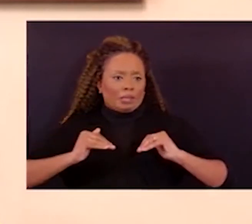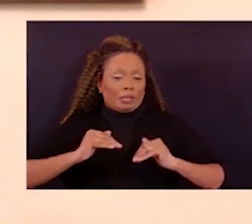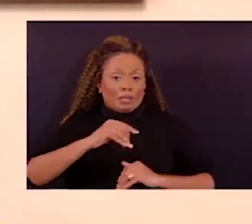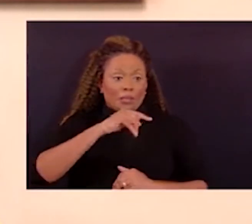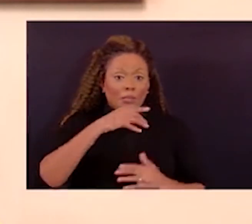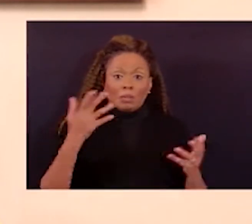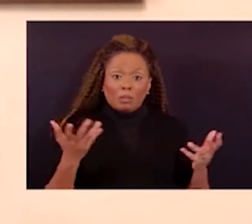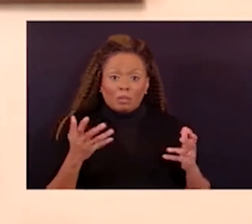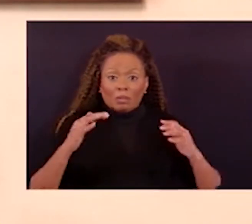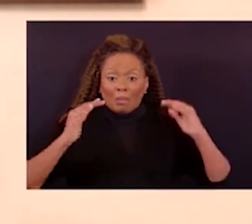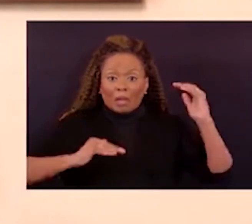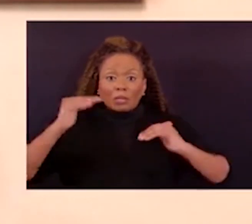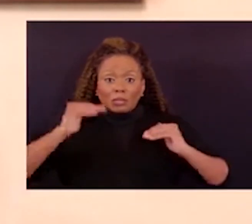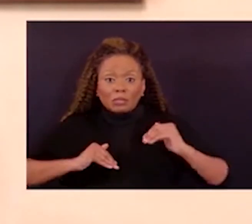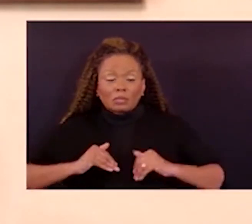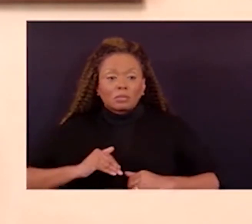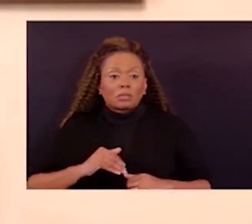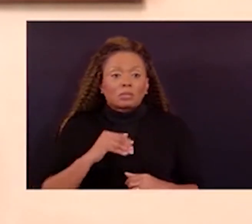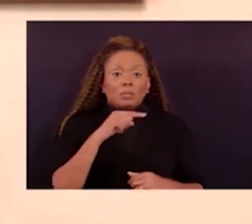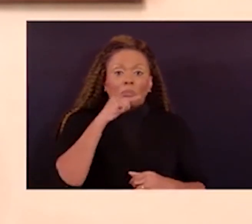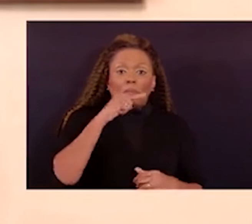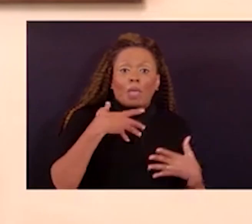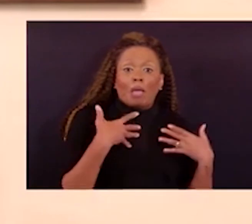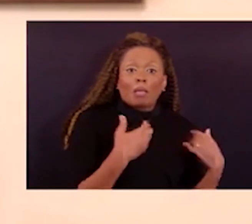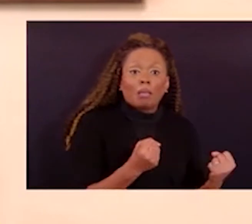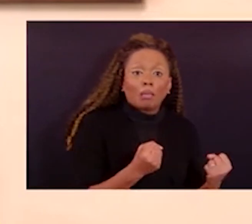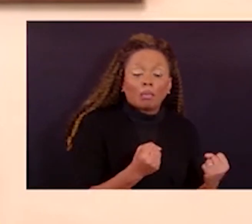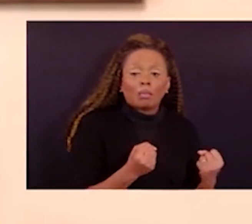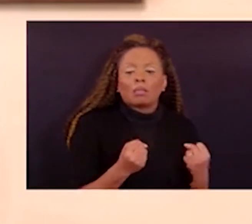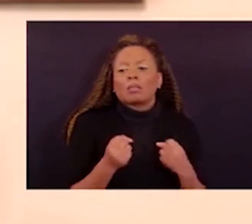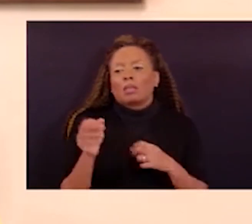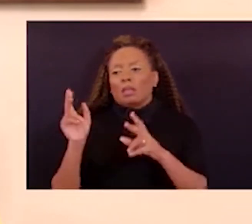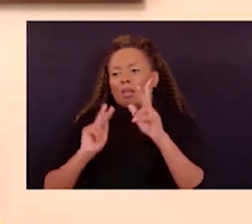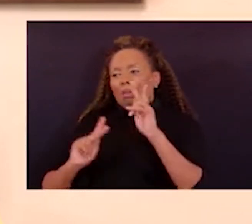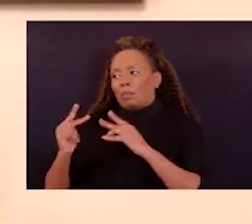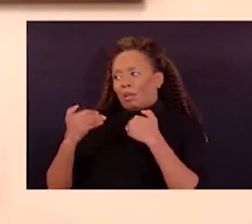and people's lives and livelihoods and their ability to feed and support their families.